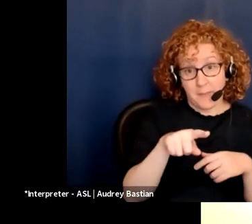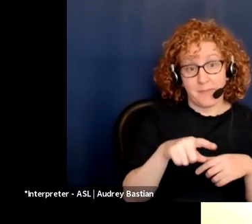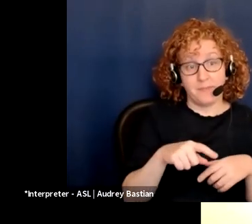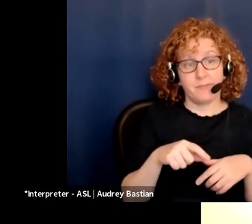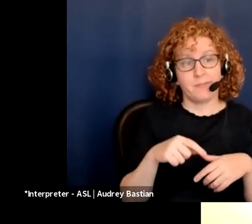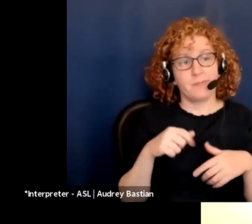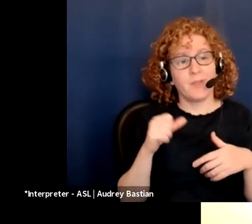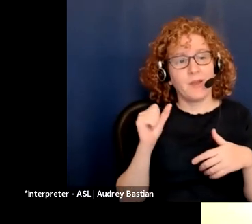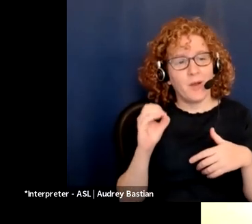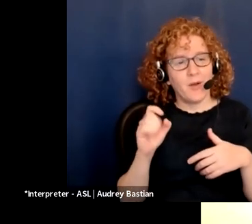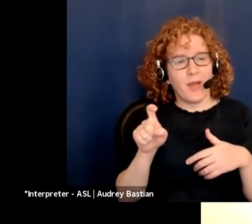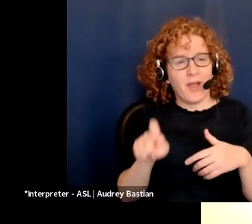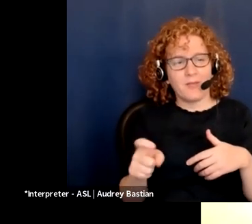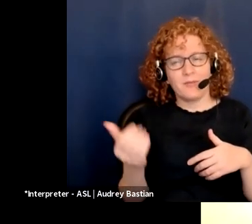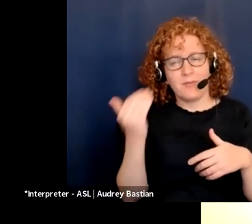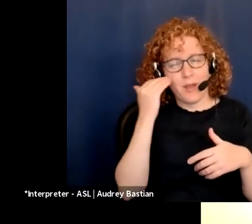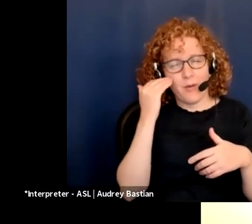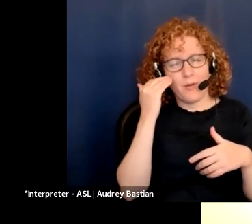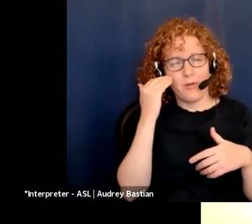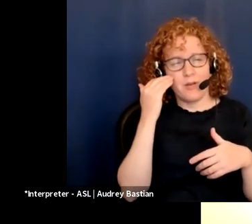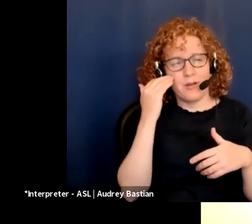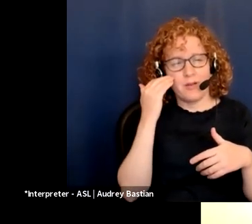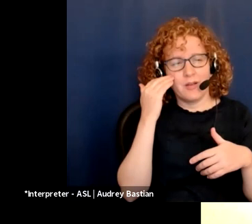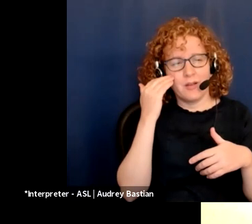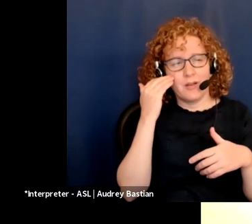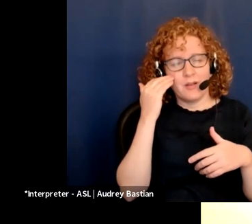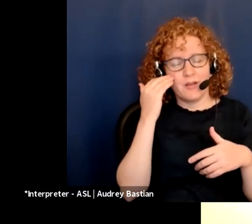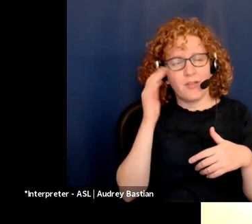So you have to know that like